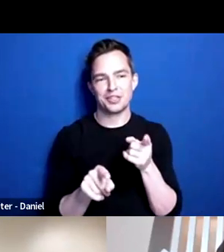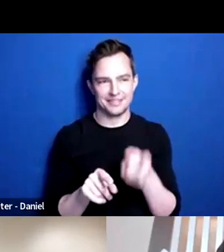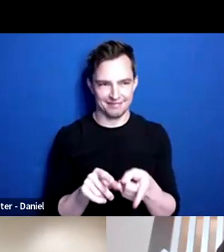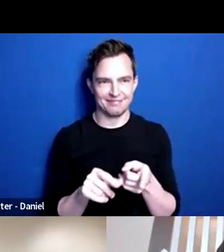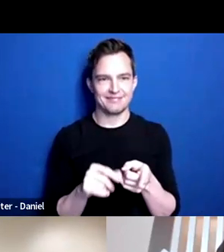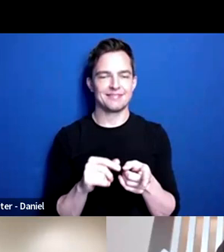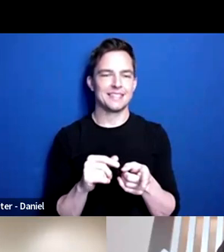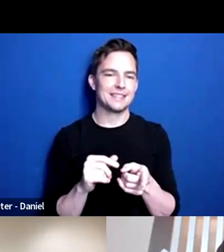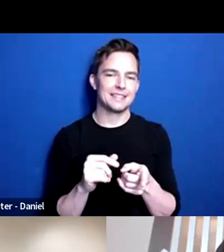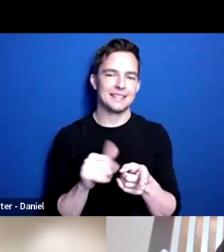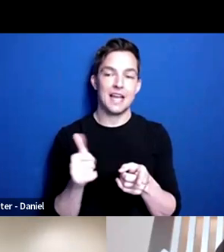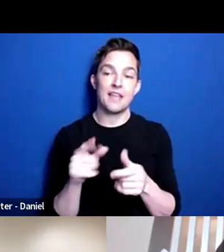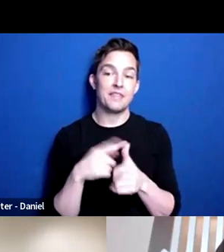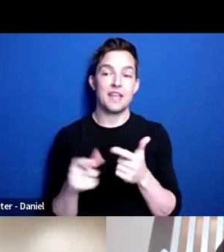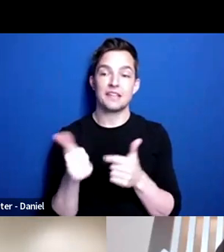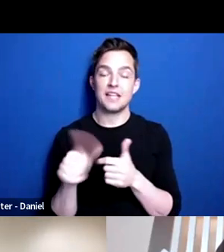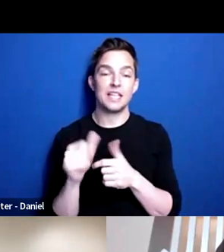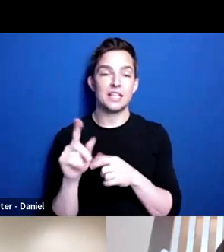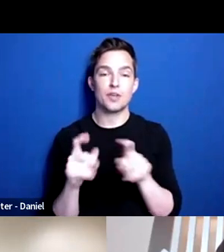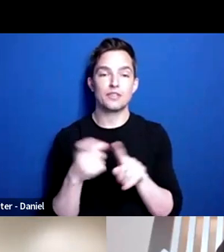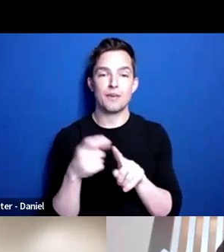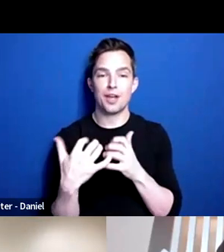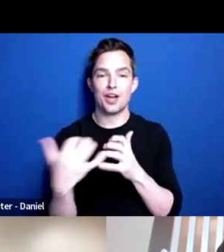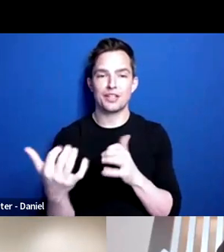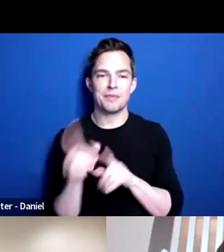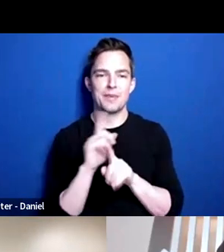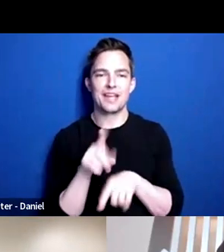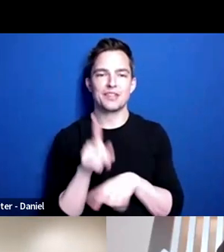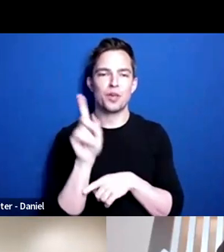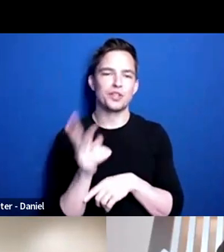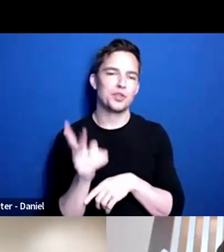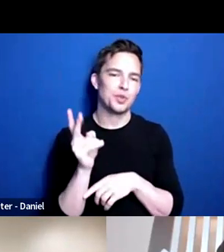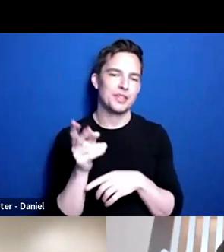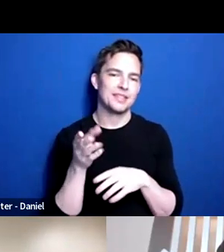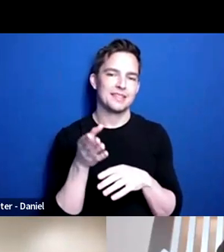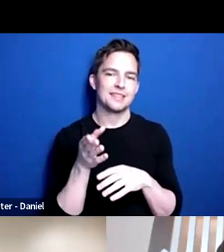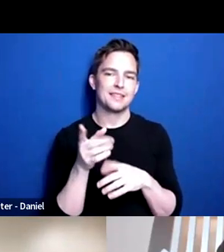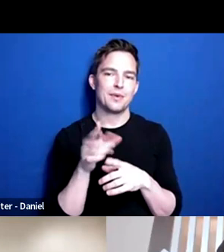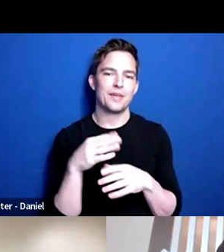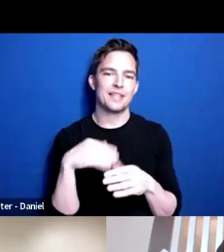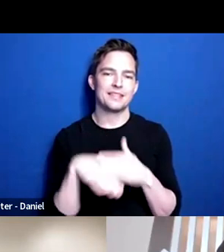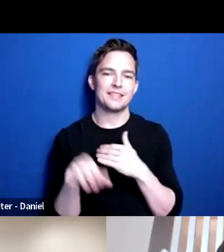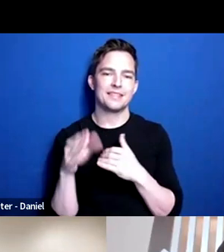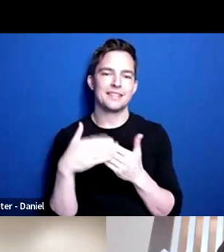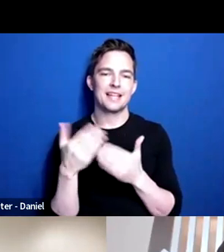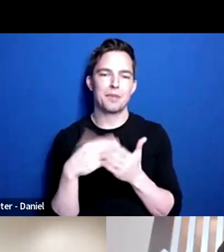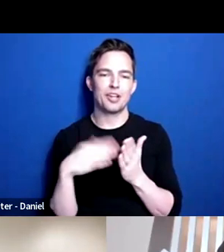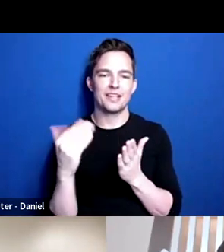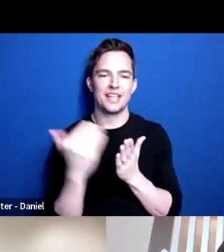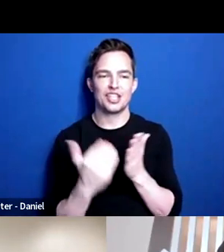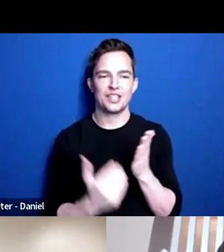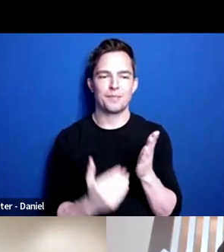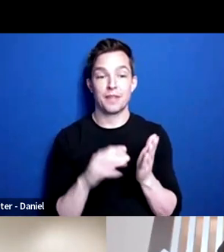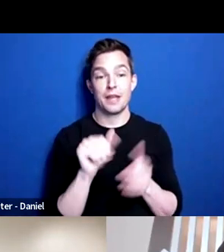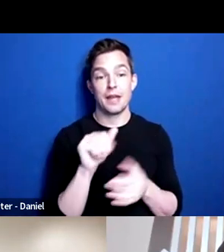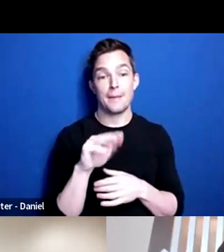any questions from the audience, maybe we can answer one or two as we move into our next segment of the agenda. So